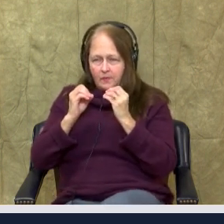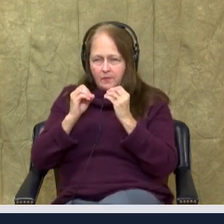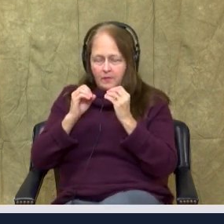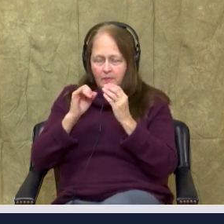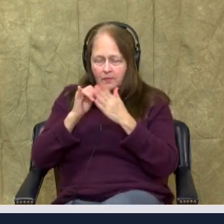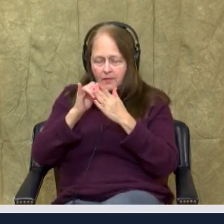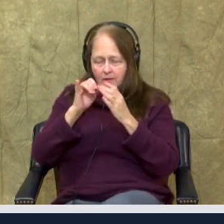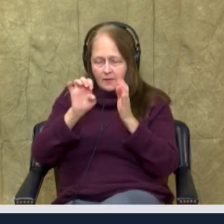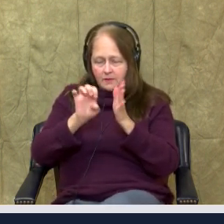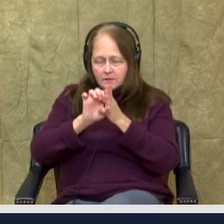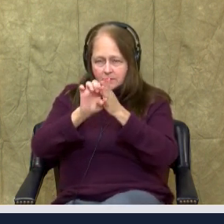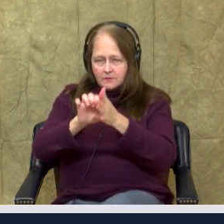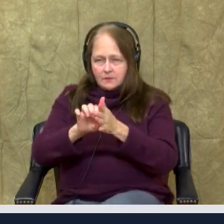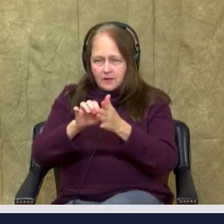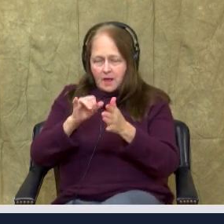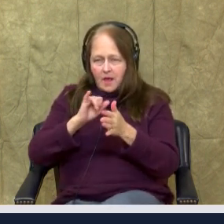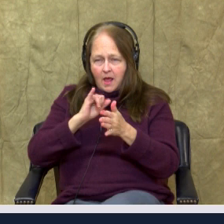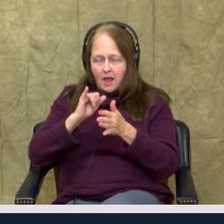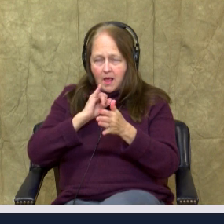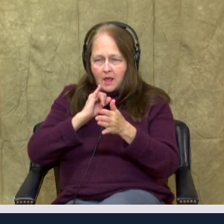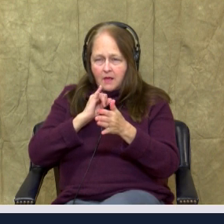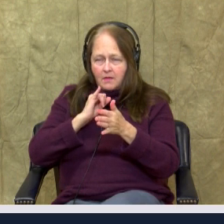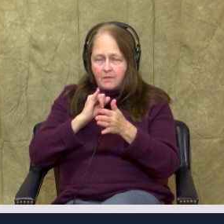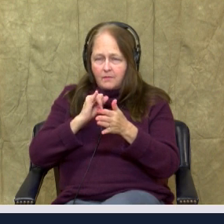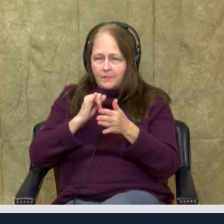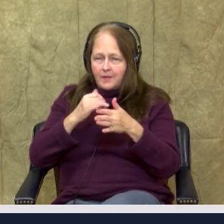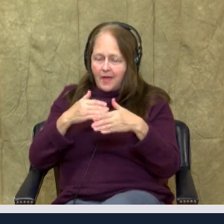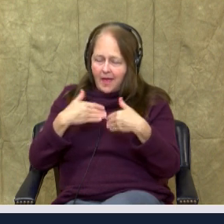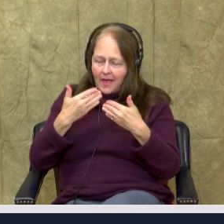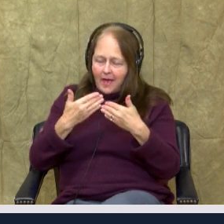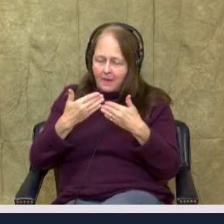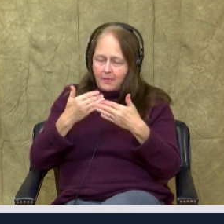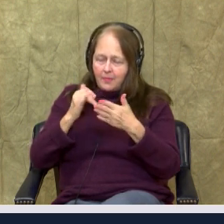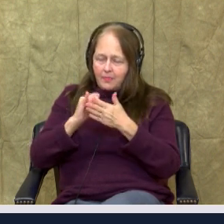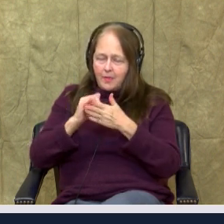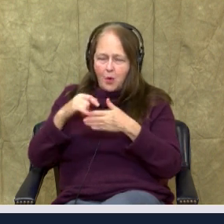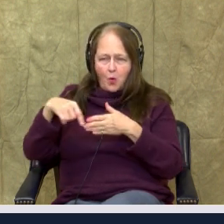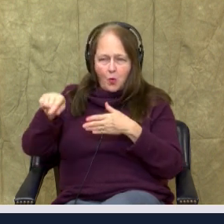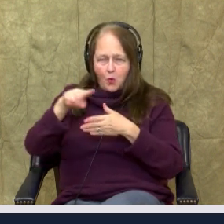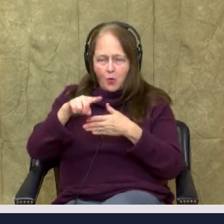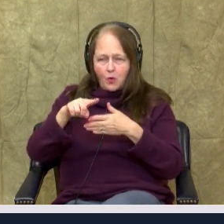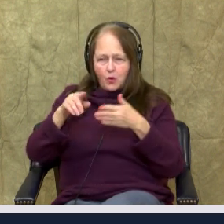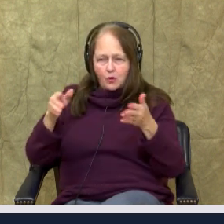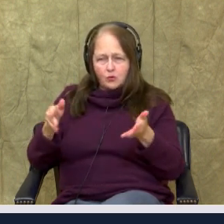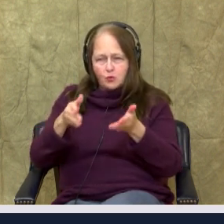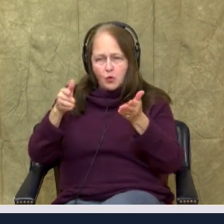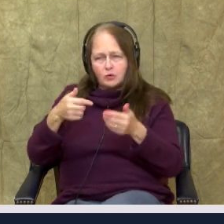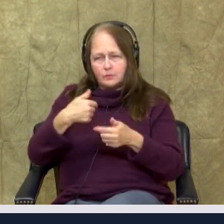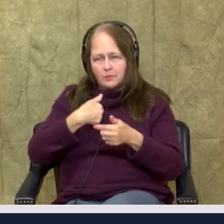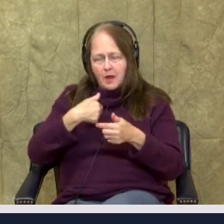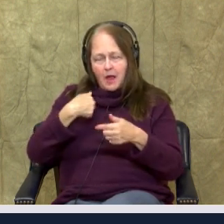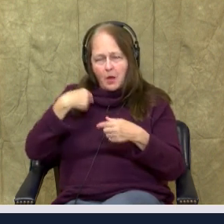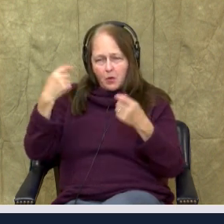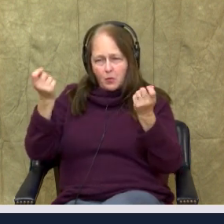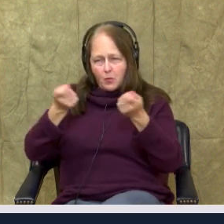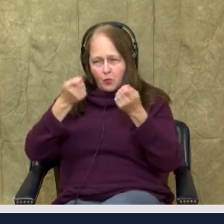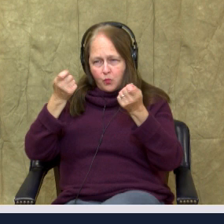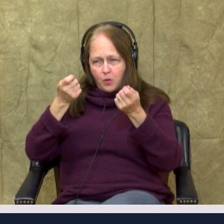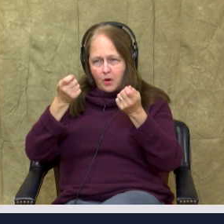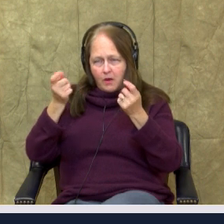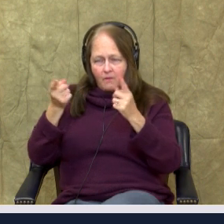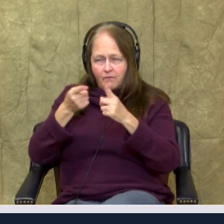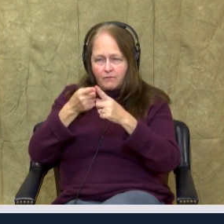The example, it says, I appreciate the way the crowd encouraged me. I won first place. Now, there's nothing in